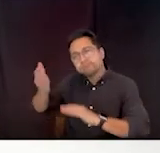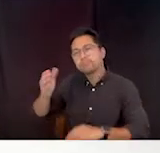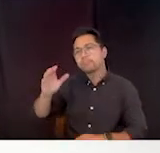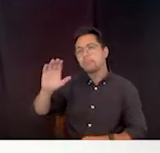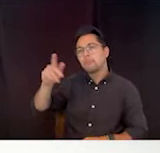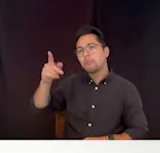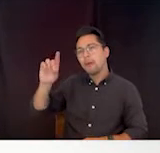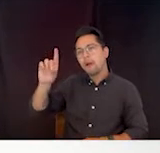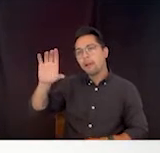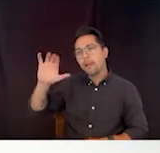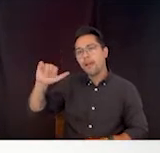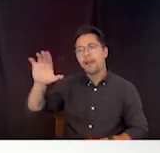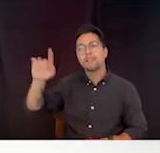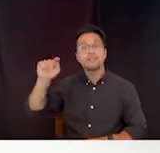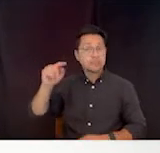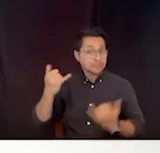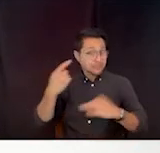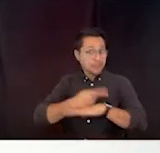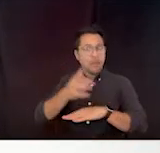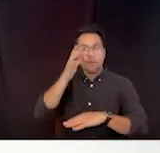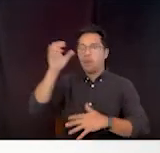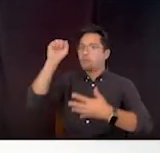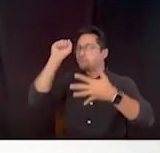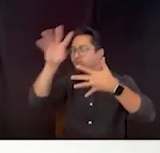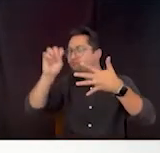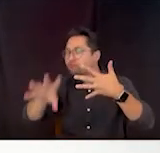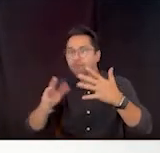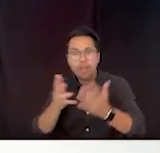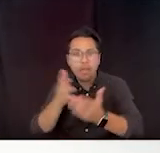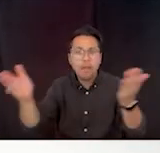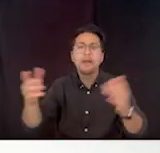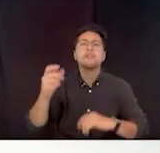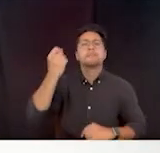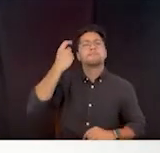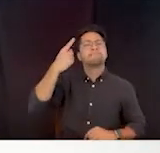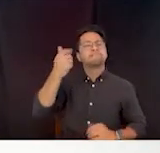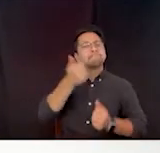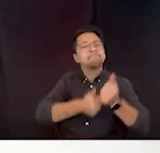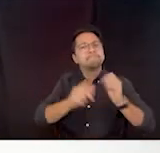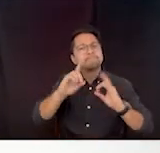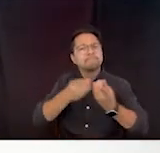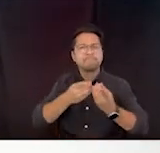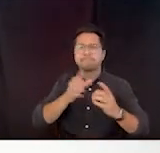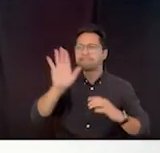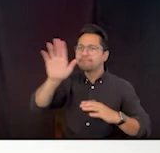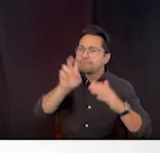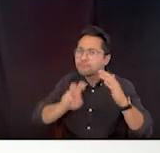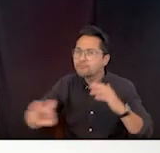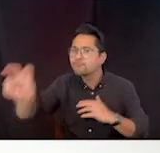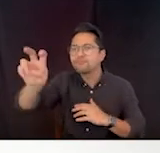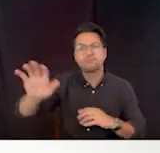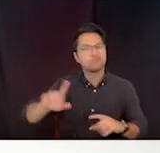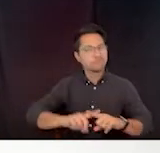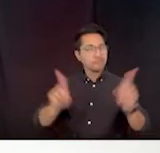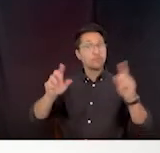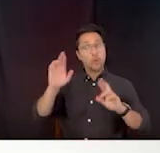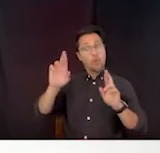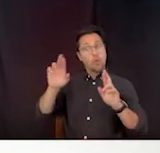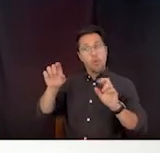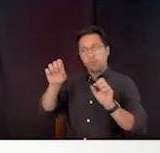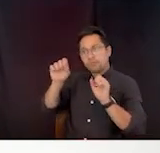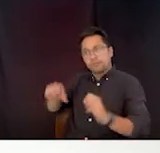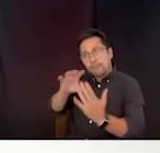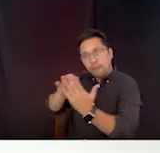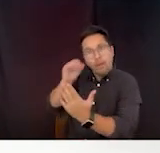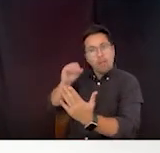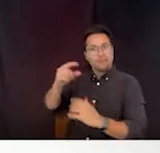and we're going to throw a lot at you today, but every family's journey is different, and hopefully you're going to learn some things that will help you in your family's journey.